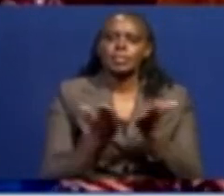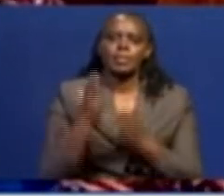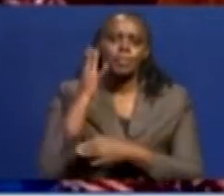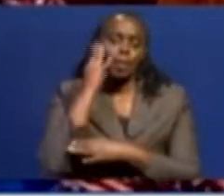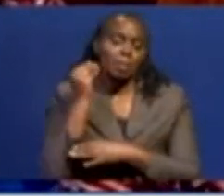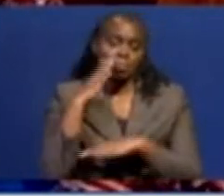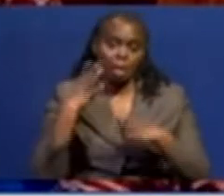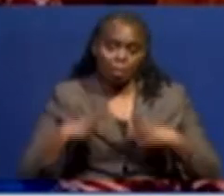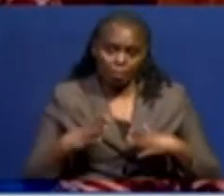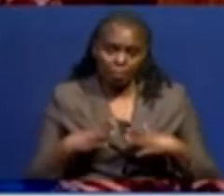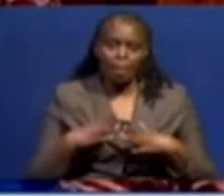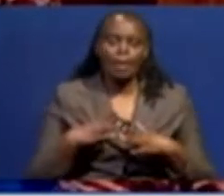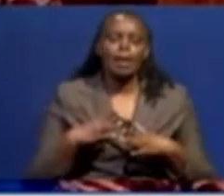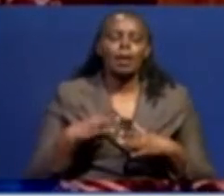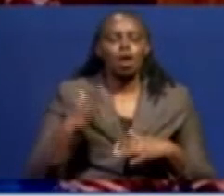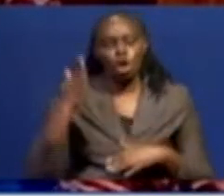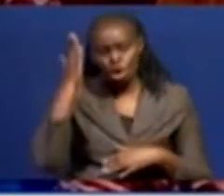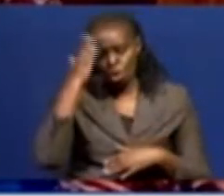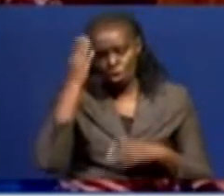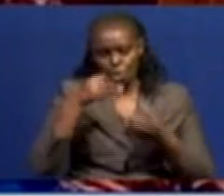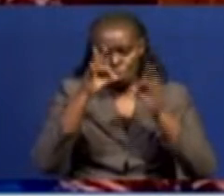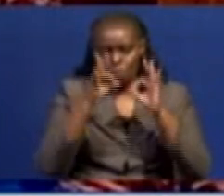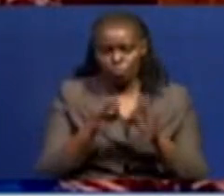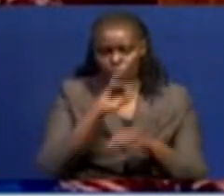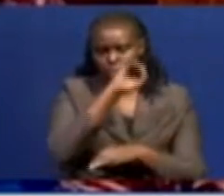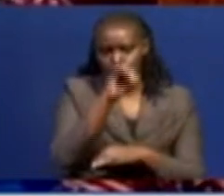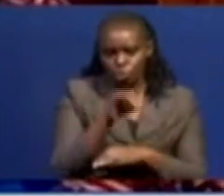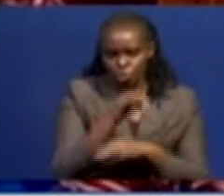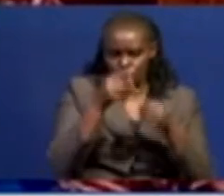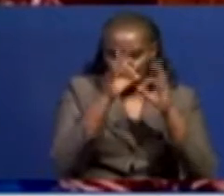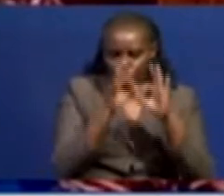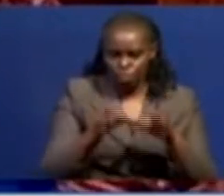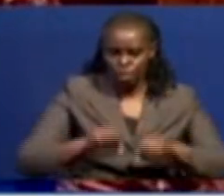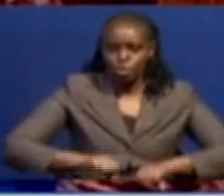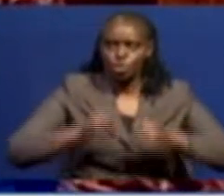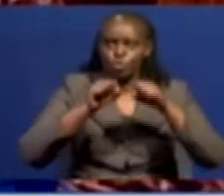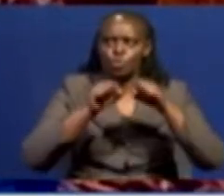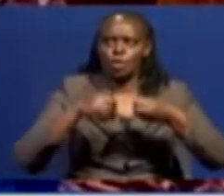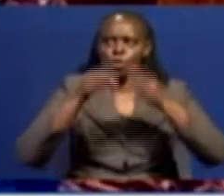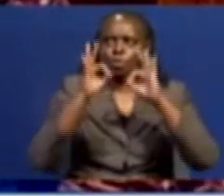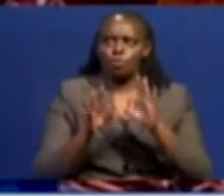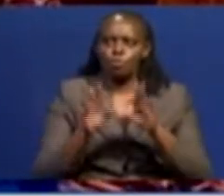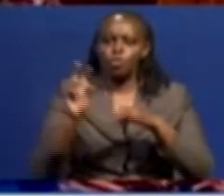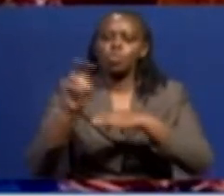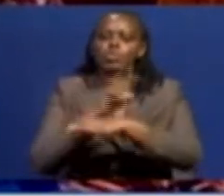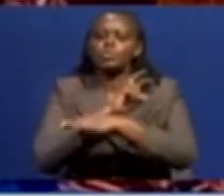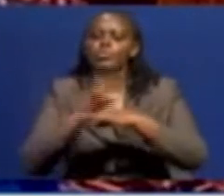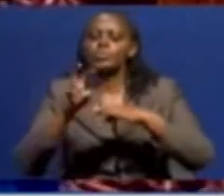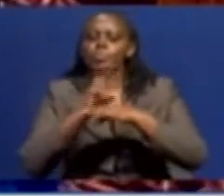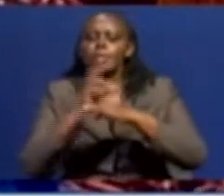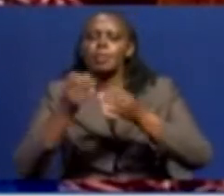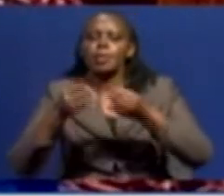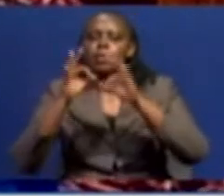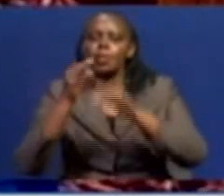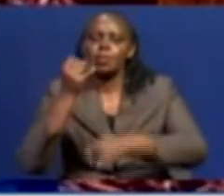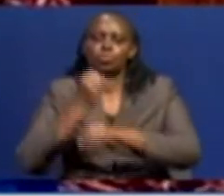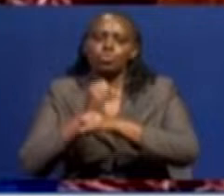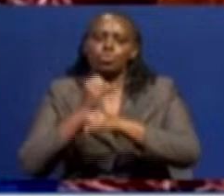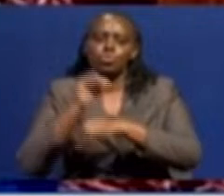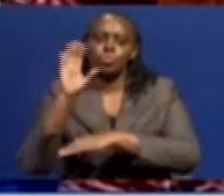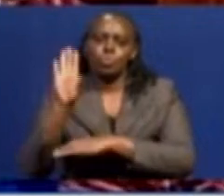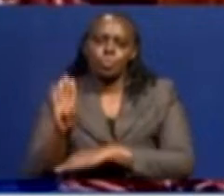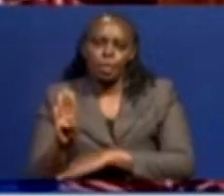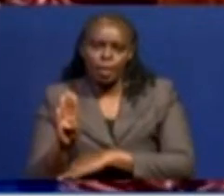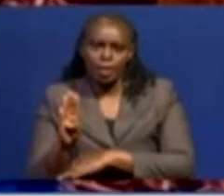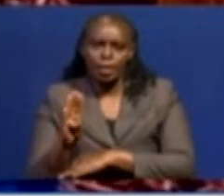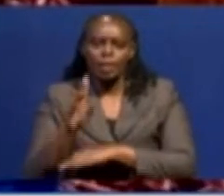honorable members, will bear witness that an officer in Job Group J is a very junior officer to supervise officers in